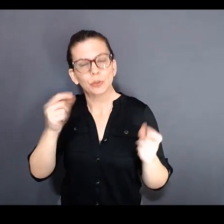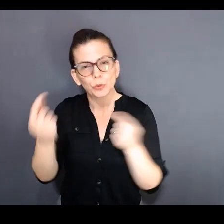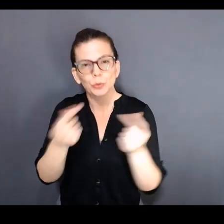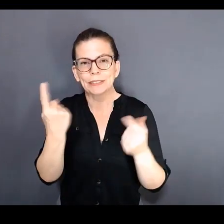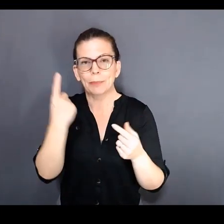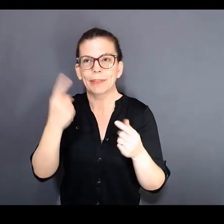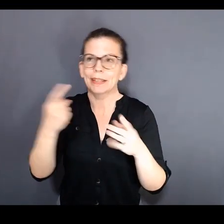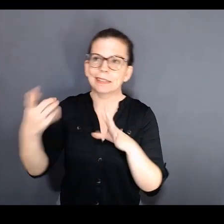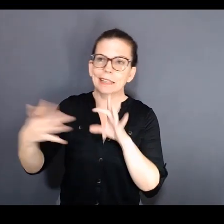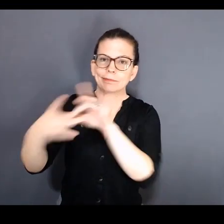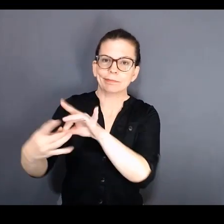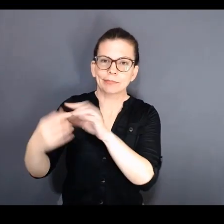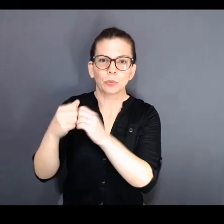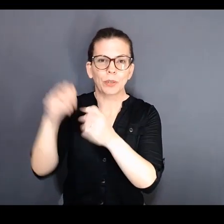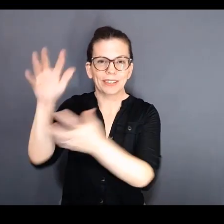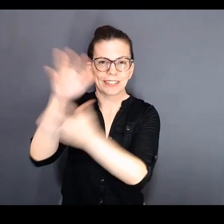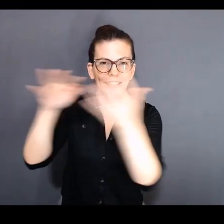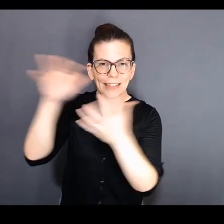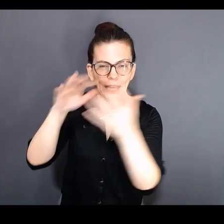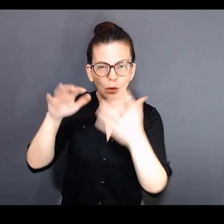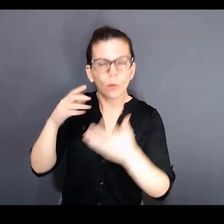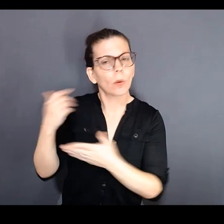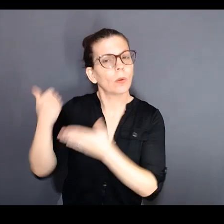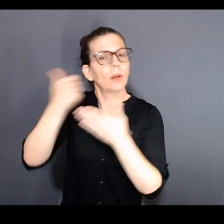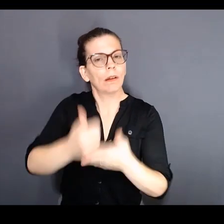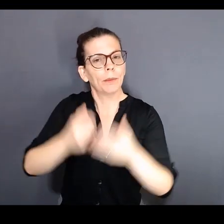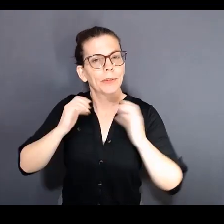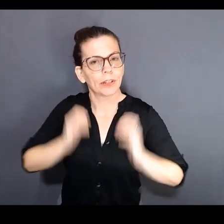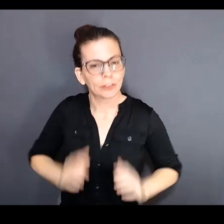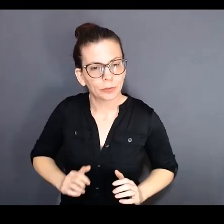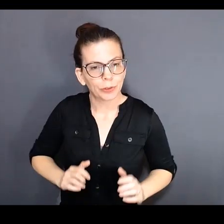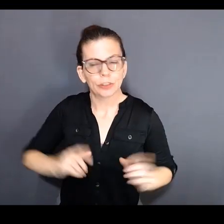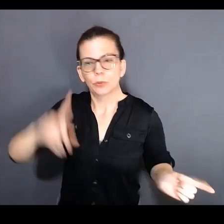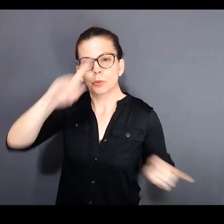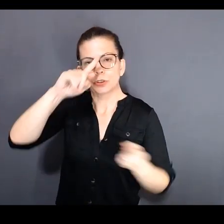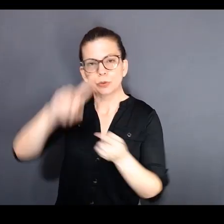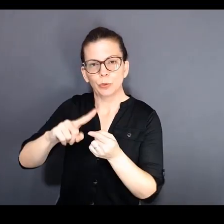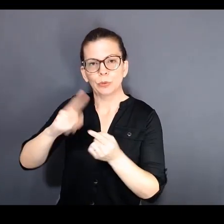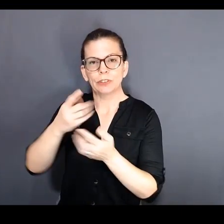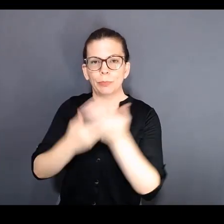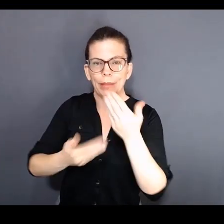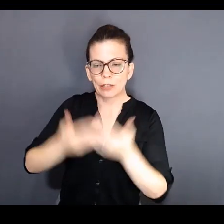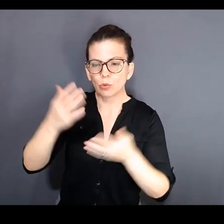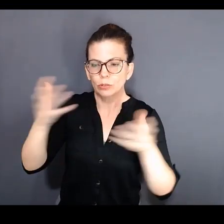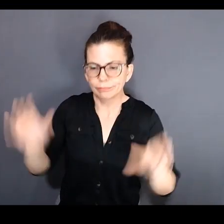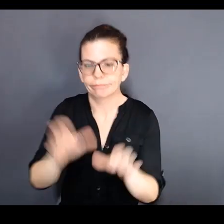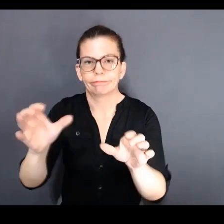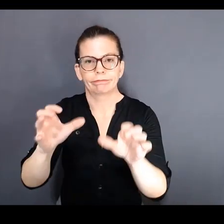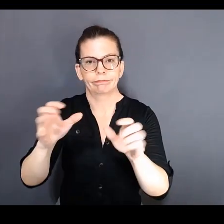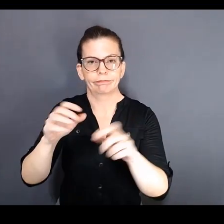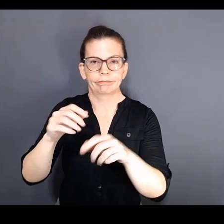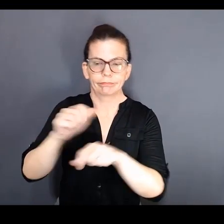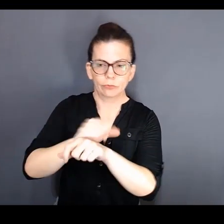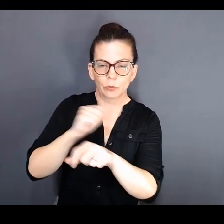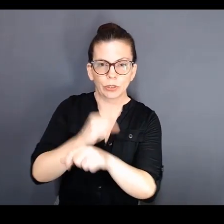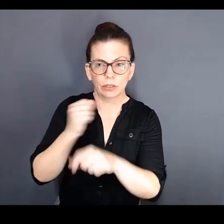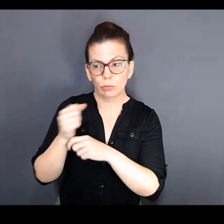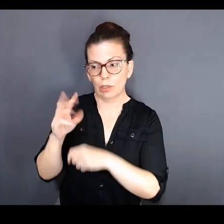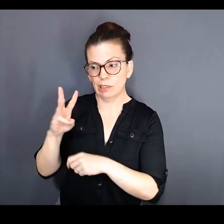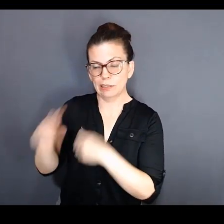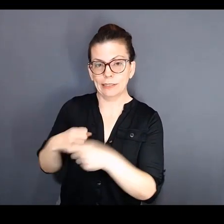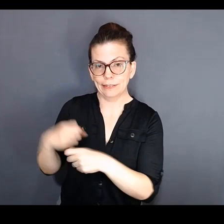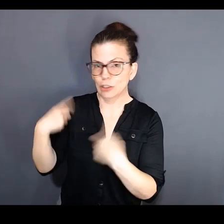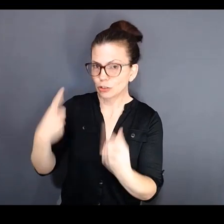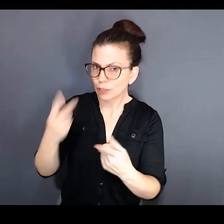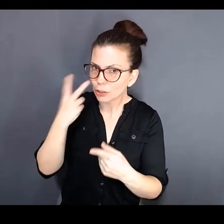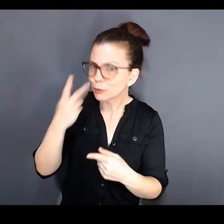which scales for cloud, which helps customers reduce their manual overhead. Because in the